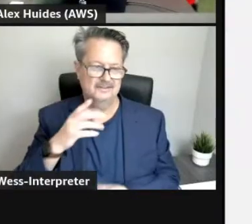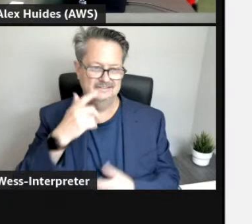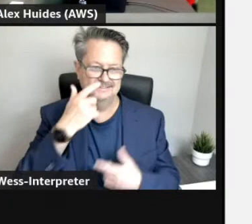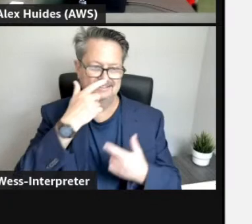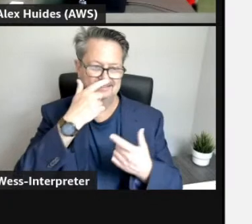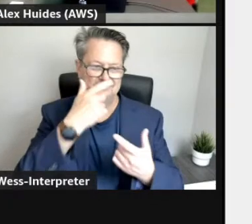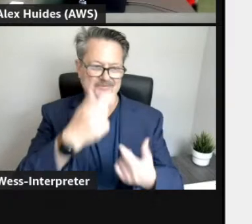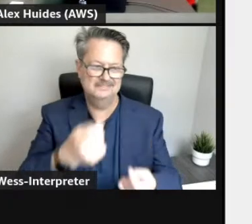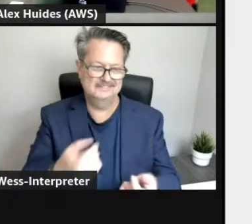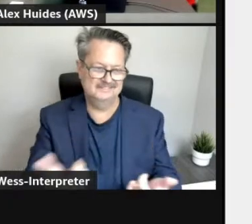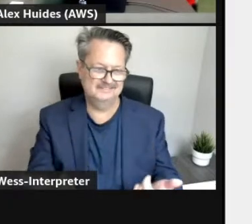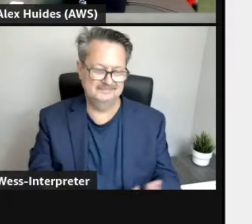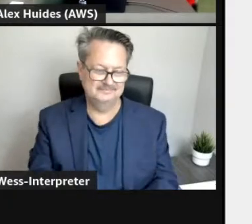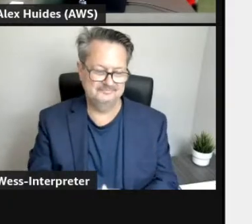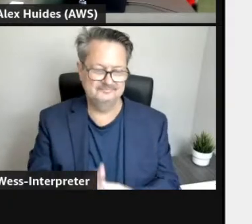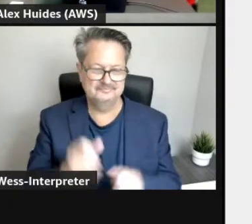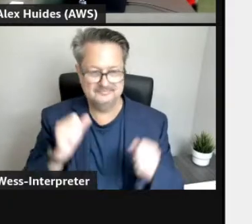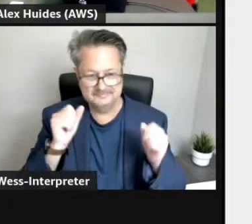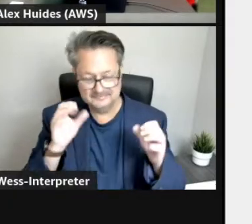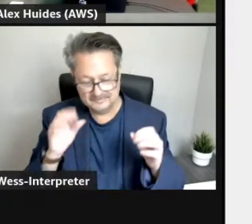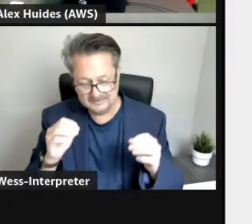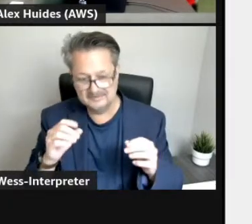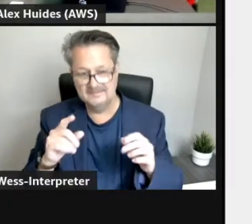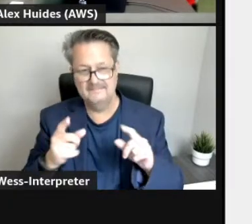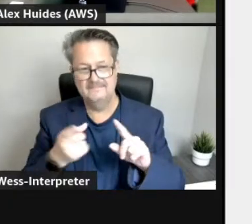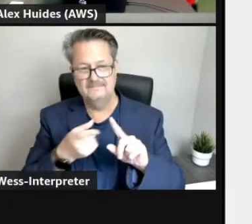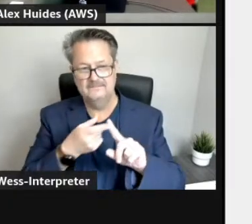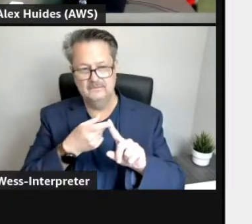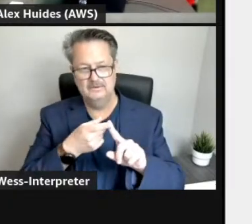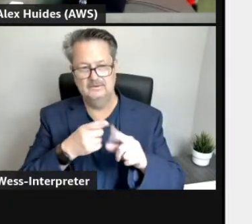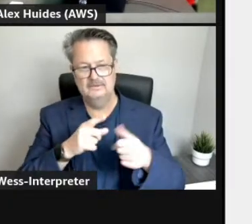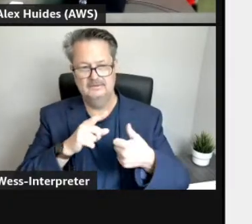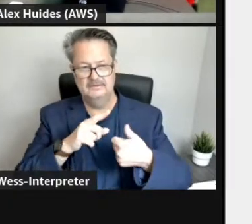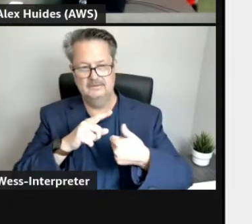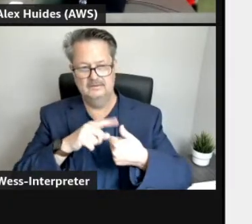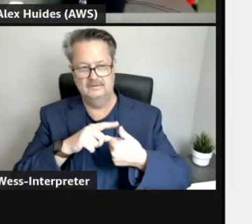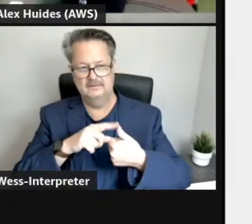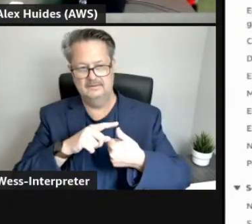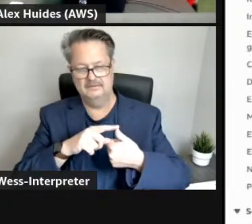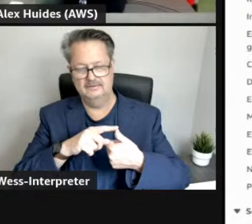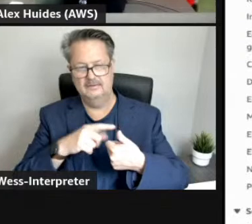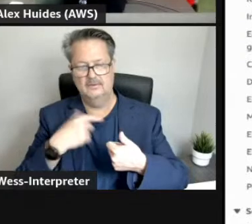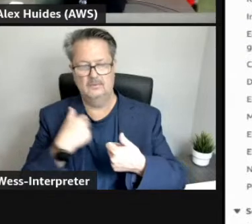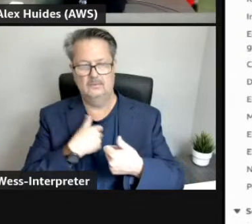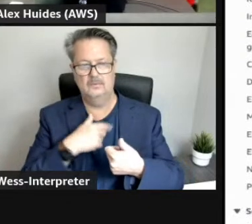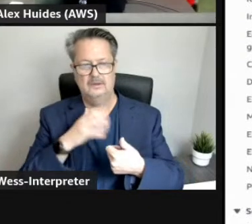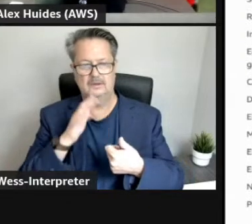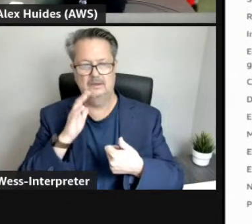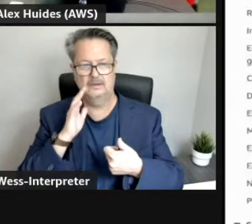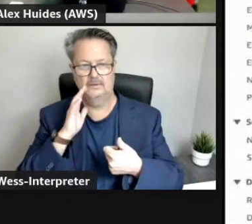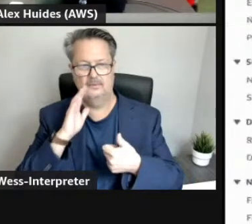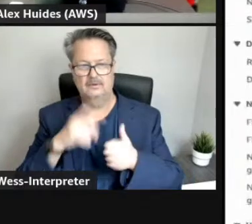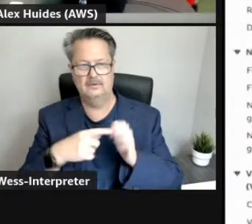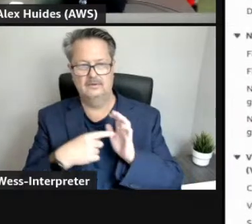so. So first of all, we are going to the